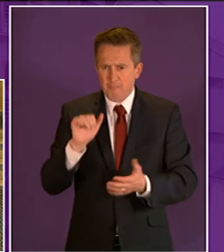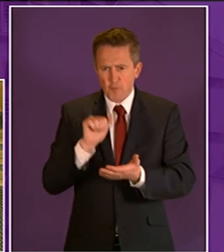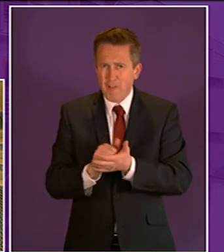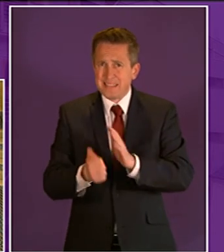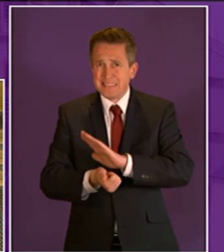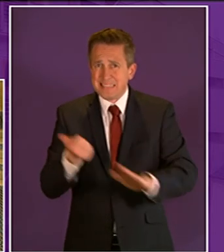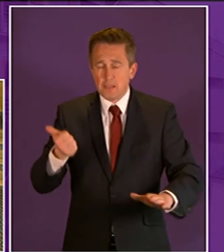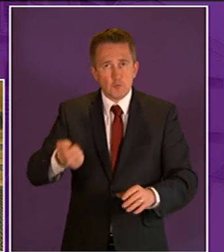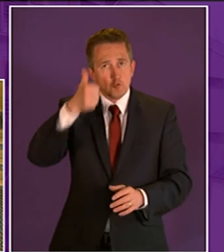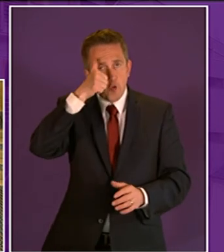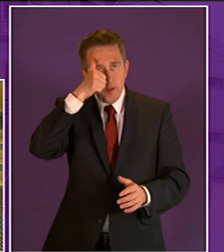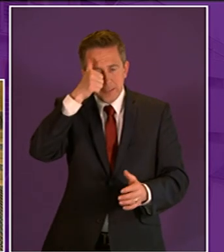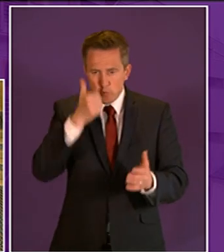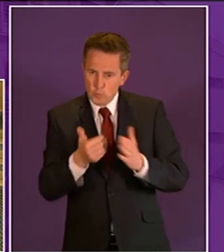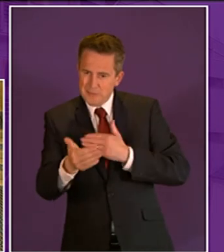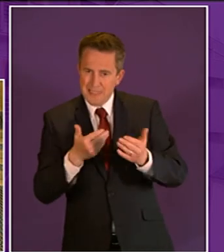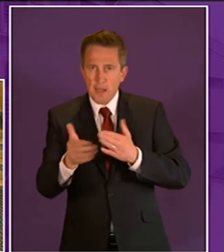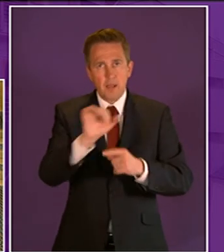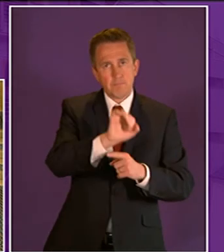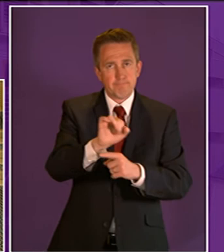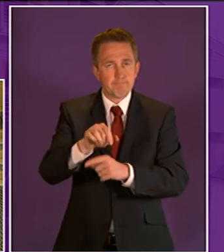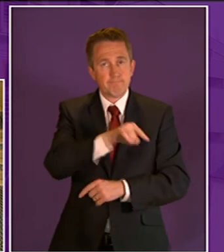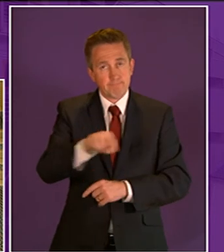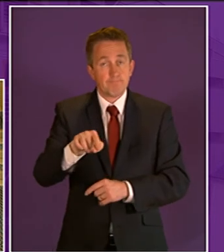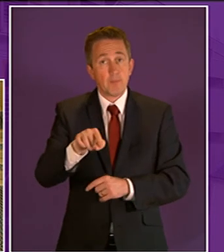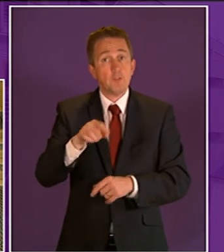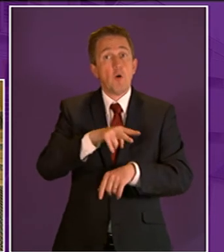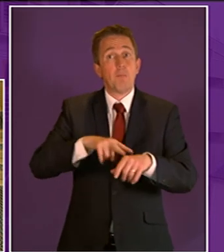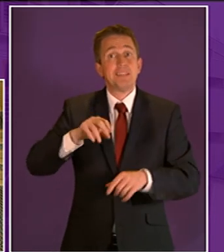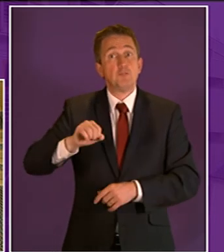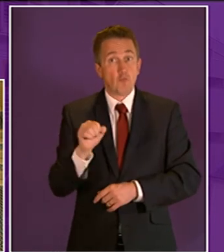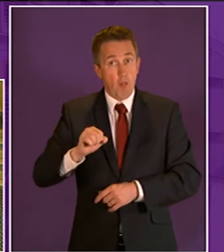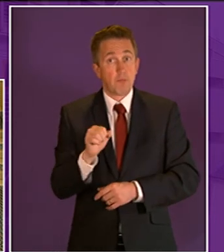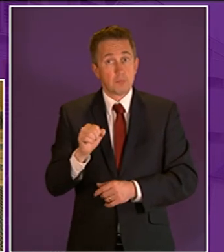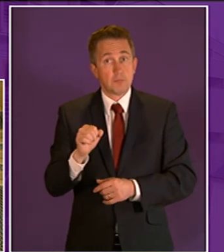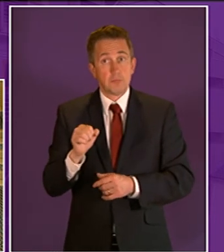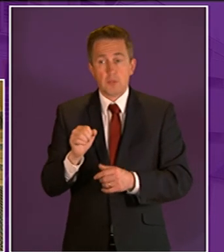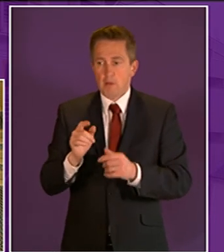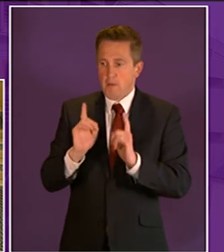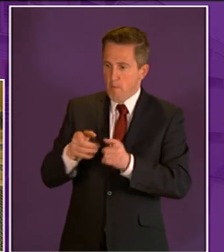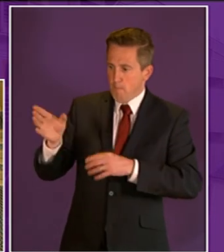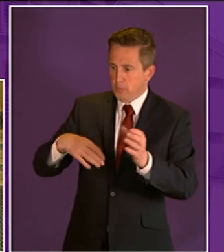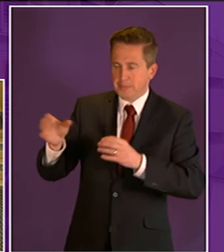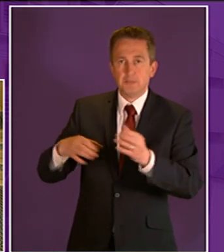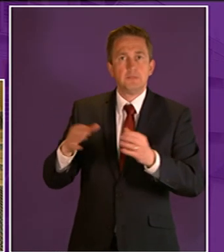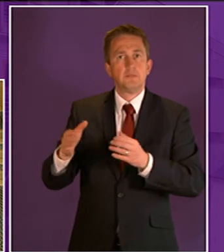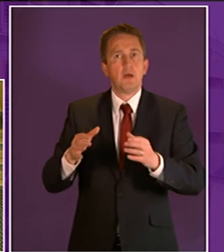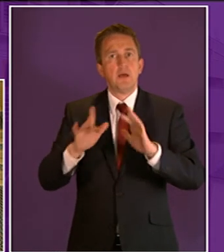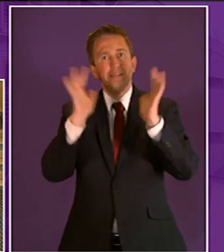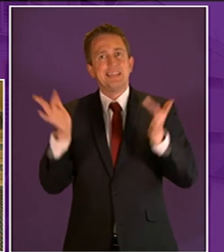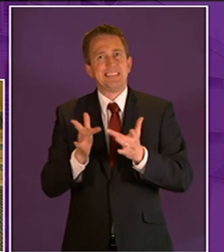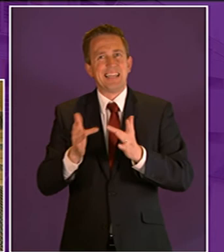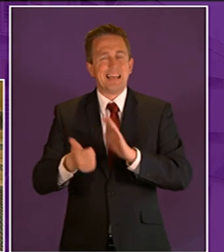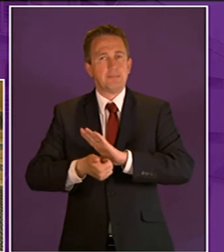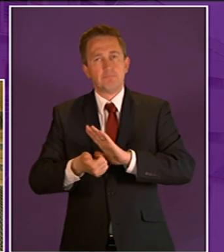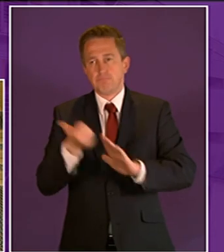order to deal with that, and they have certainly got a number of cyber security expertise within Police